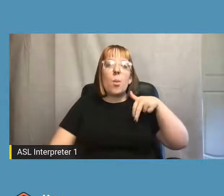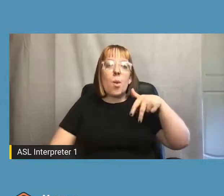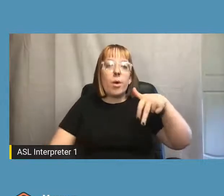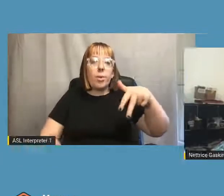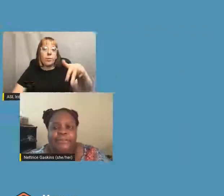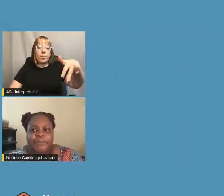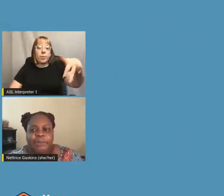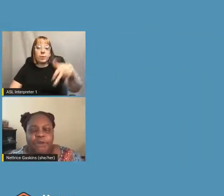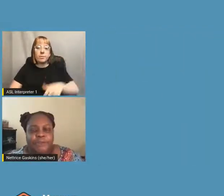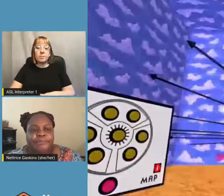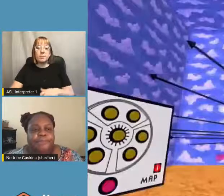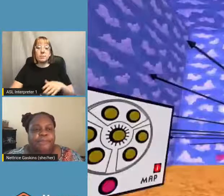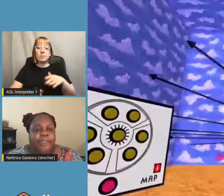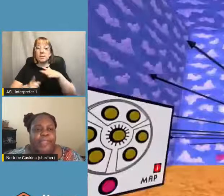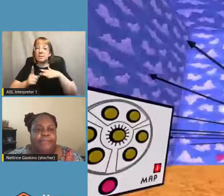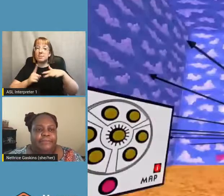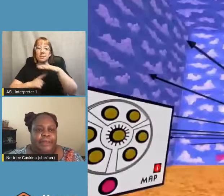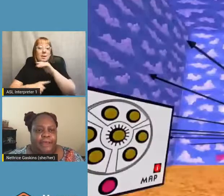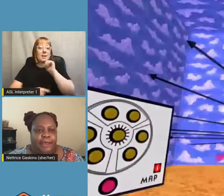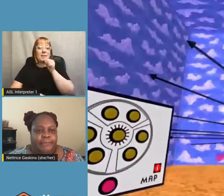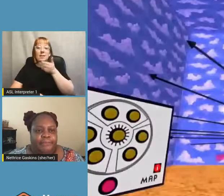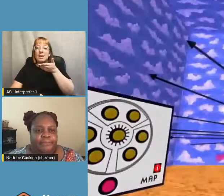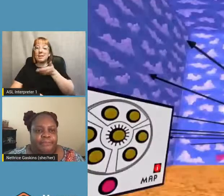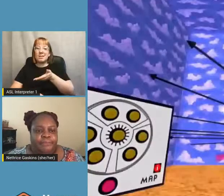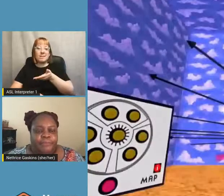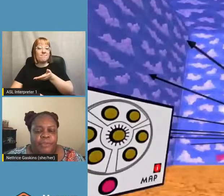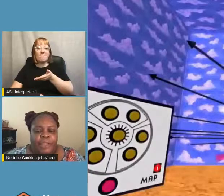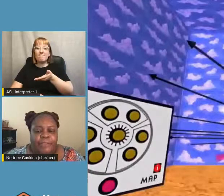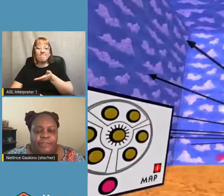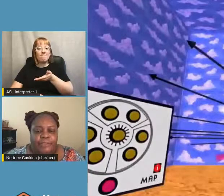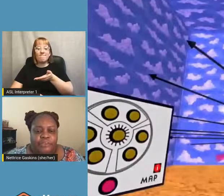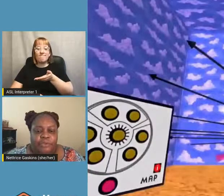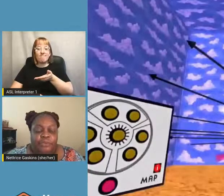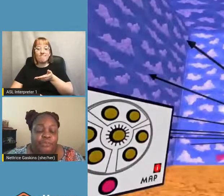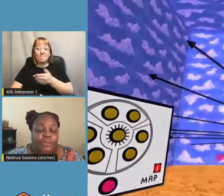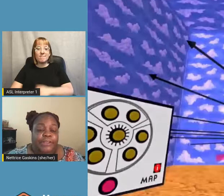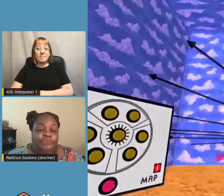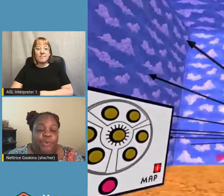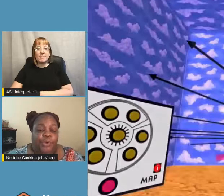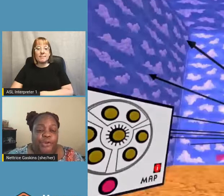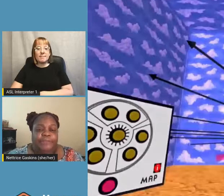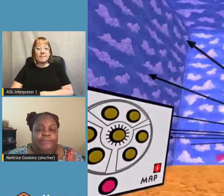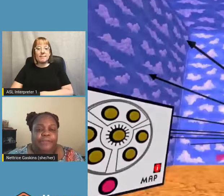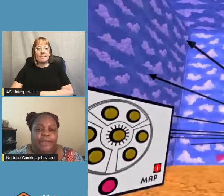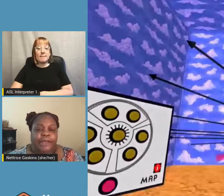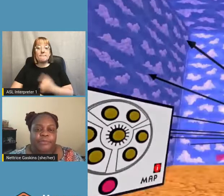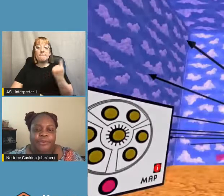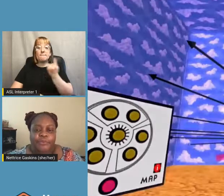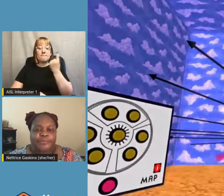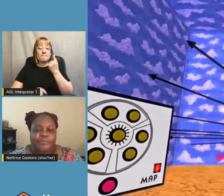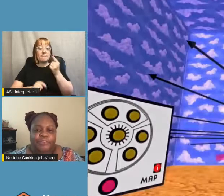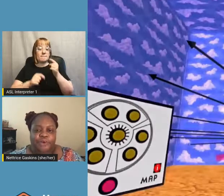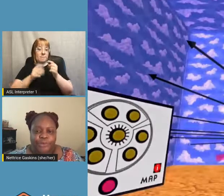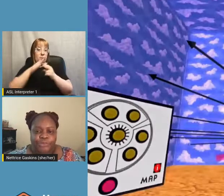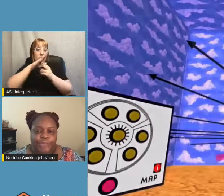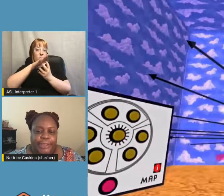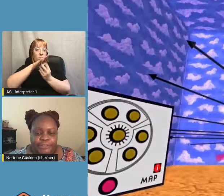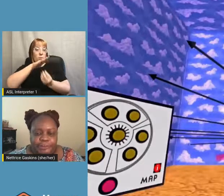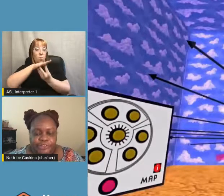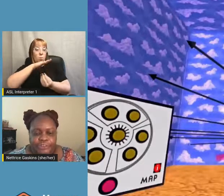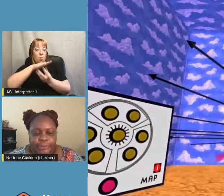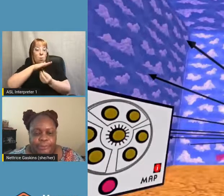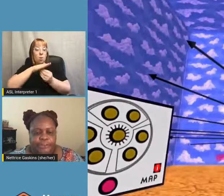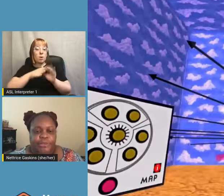space doesn't exist anymore. And so someone has recorded their experience going through